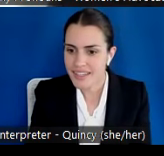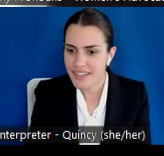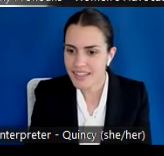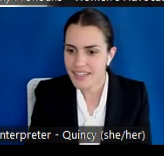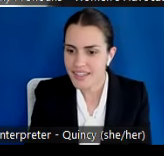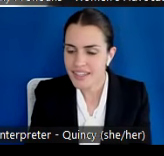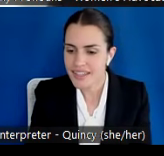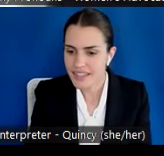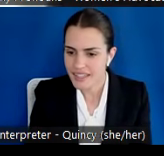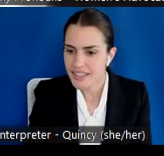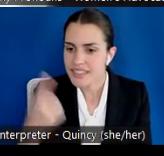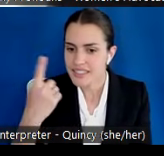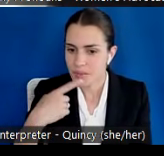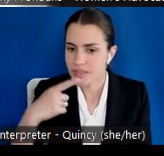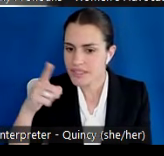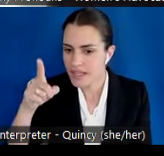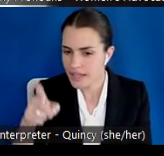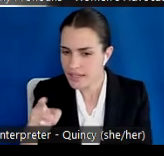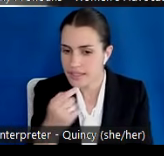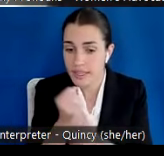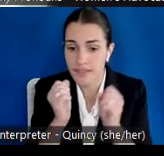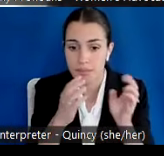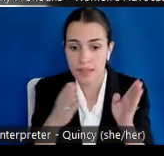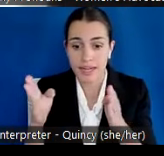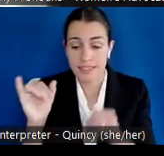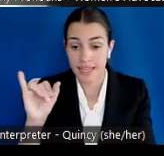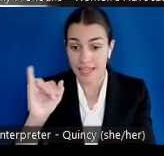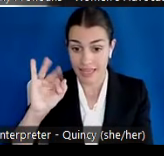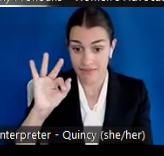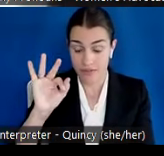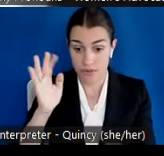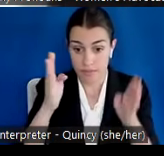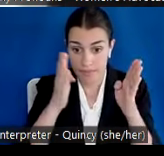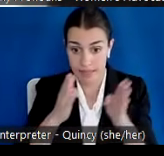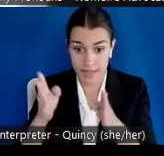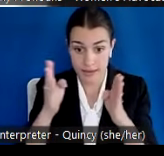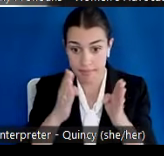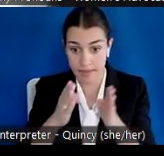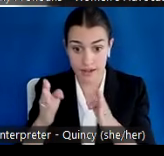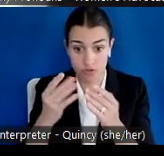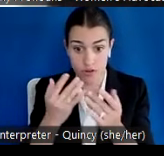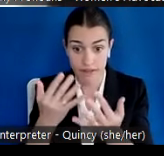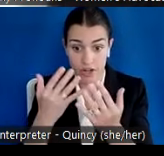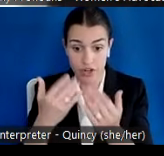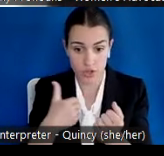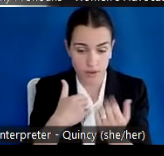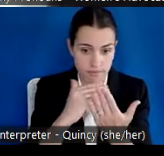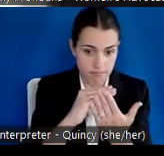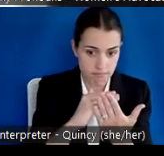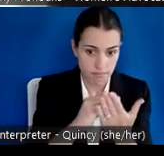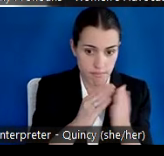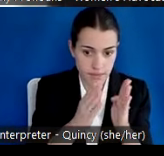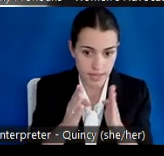Someone in the chat said that they look at safety planning as kind of like if you're planning for a fire, have a go back, have a plan, have a backup plan, practice a